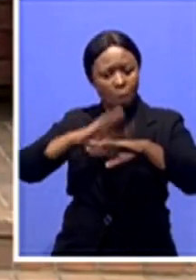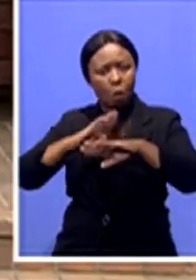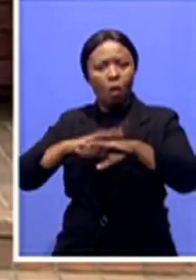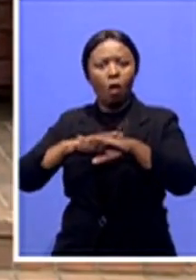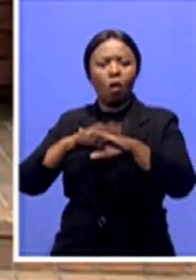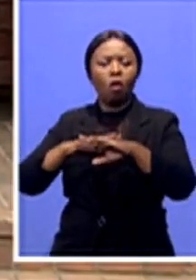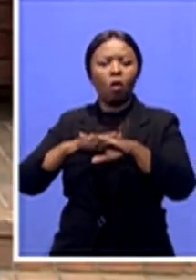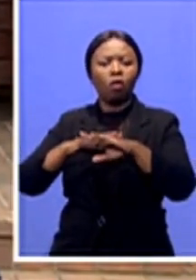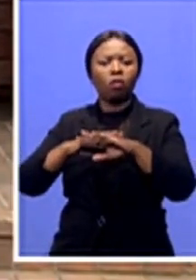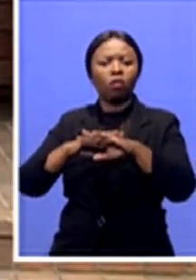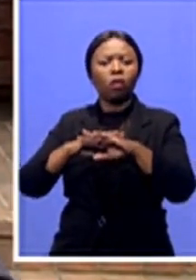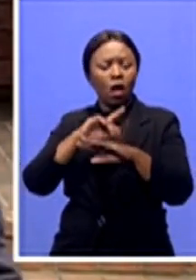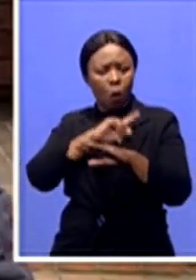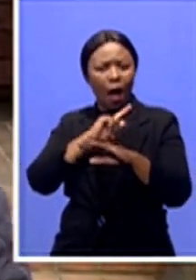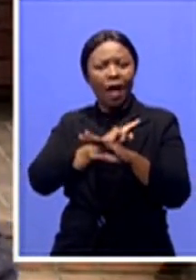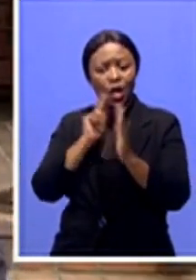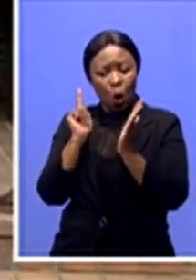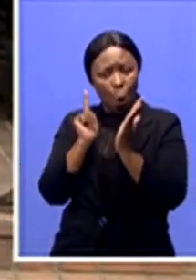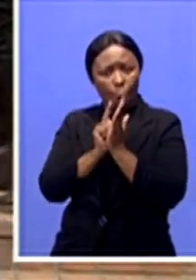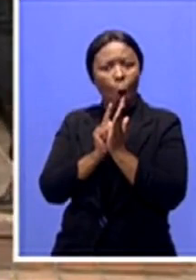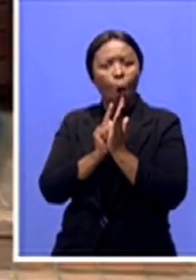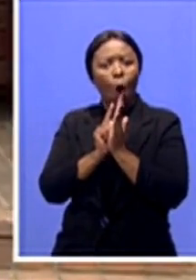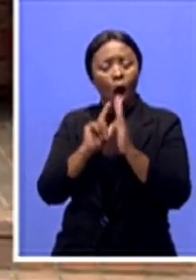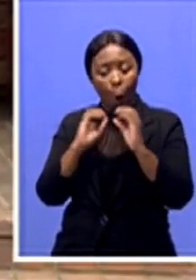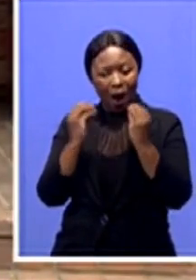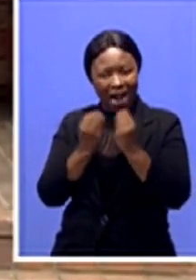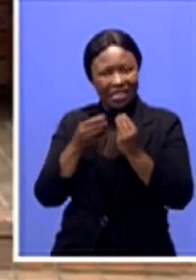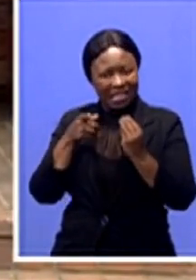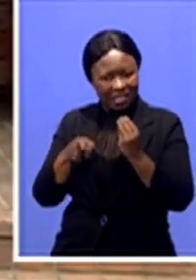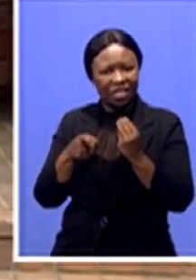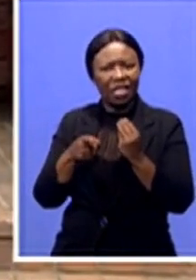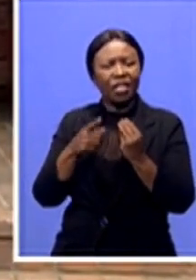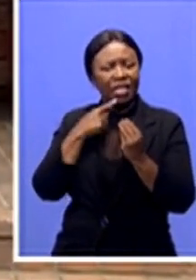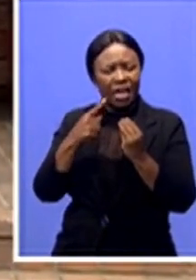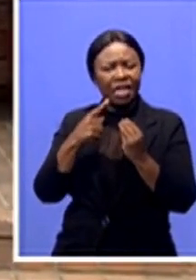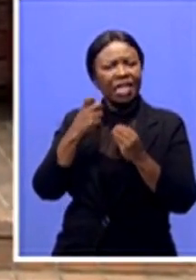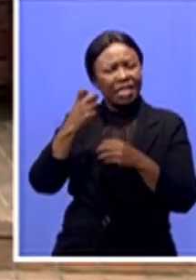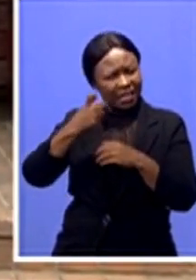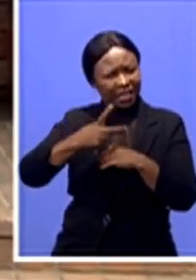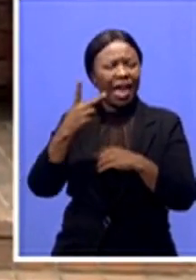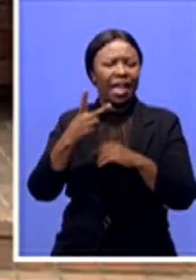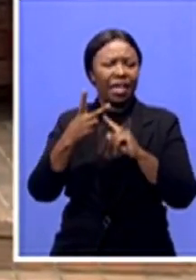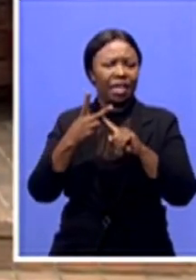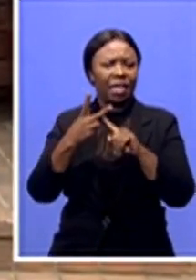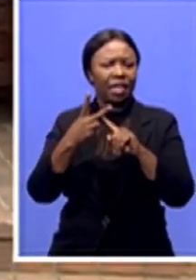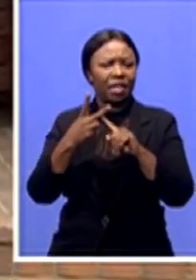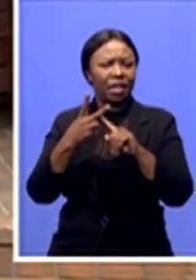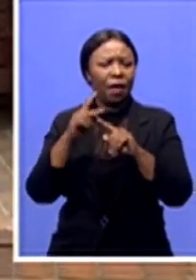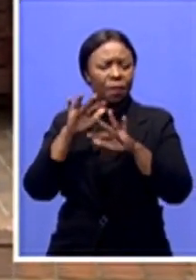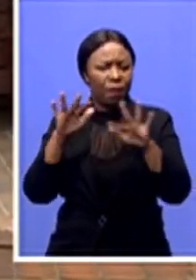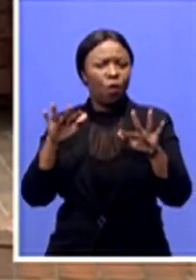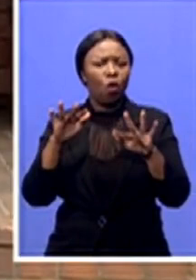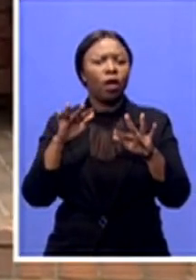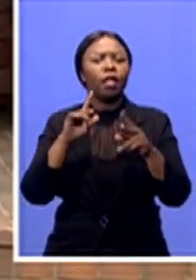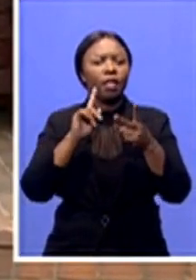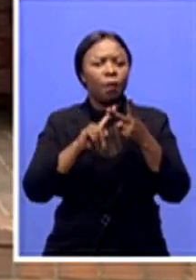law-abiding organization that they are. And particularly the second one was the question on the Commissioner of Correctional Services, Arthur